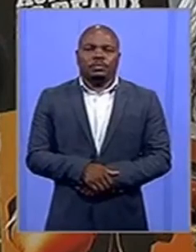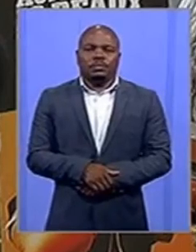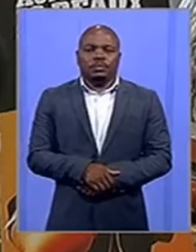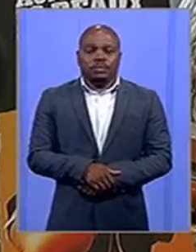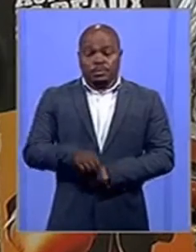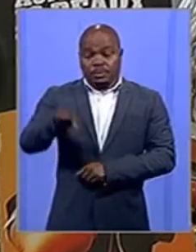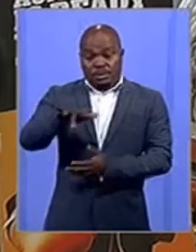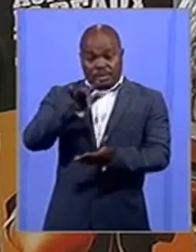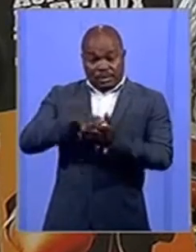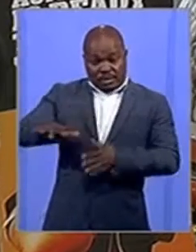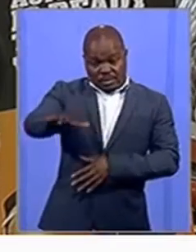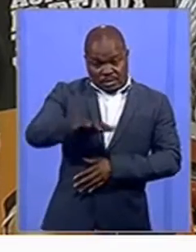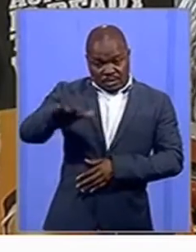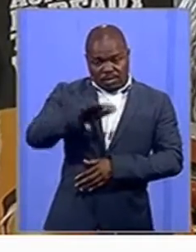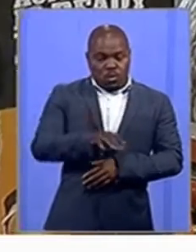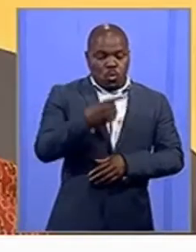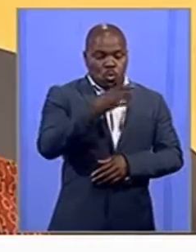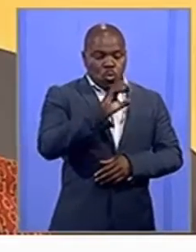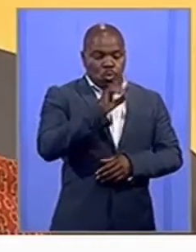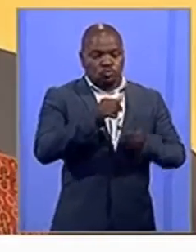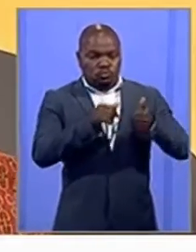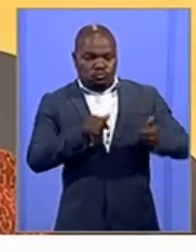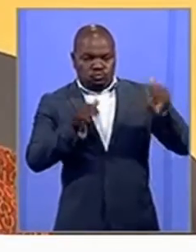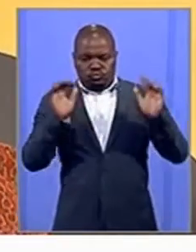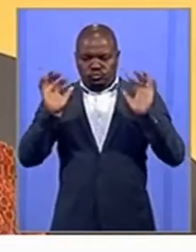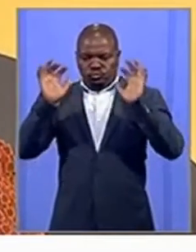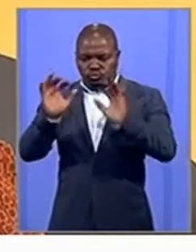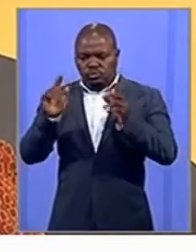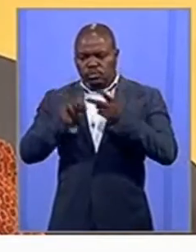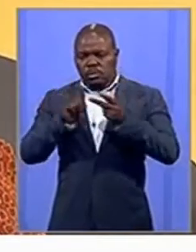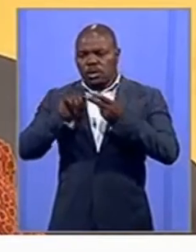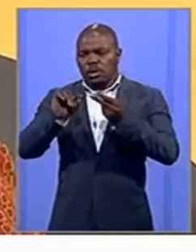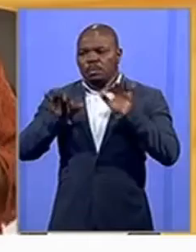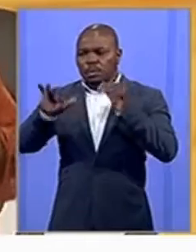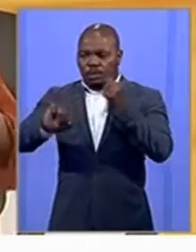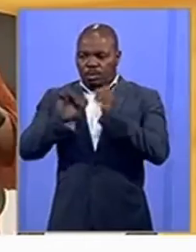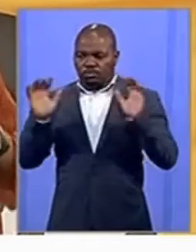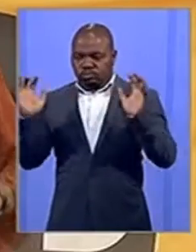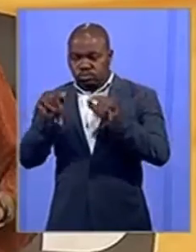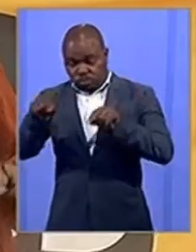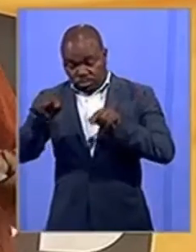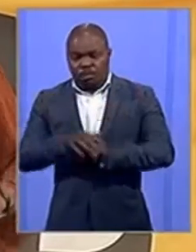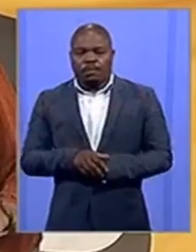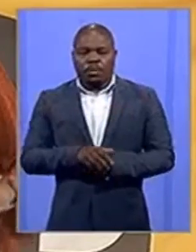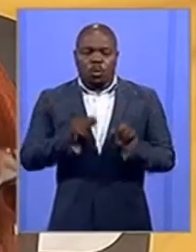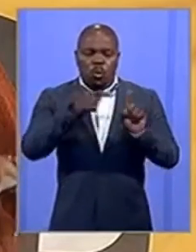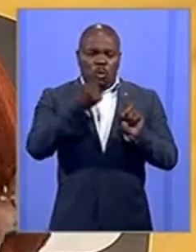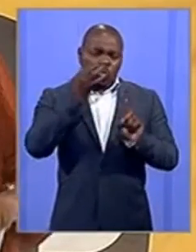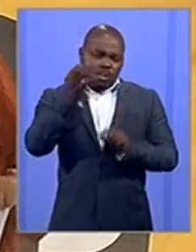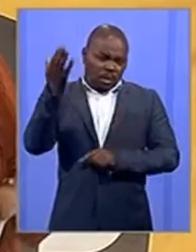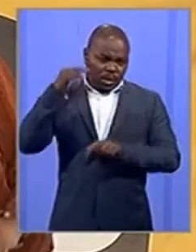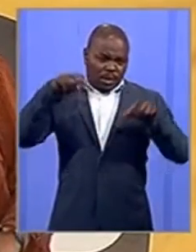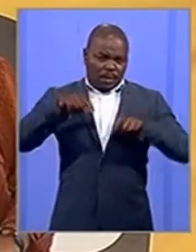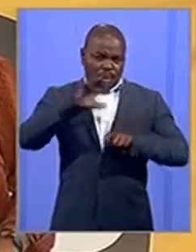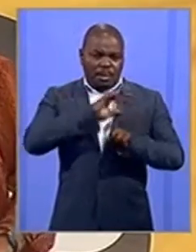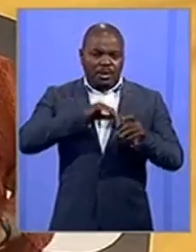Sena ke sebaka seo moetapele wa mokga wa Good a neng a kopane ho sona le batshehetsi ba hae. Dilil o re ha e ne e sa le meyara wa Cape